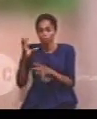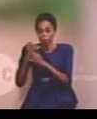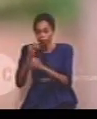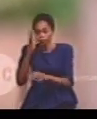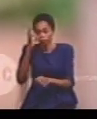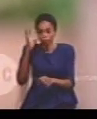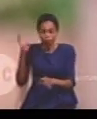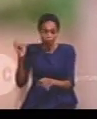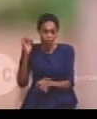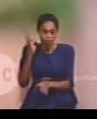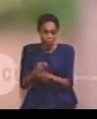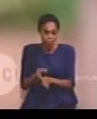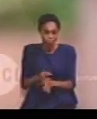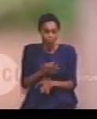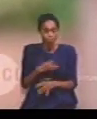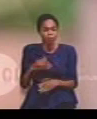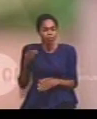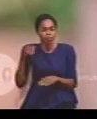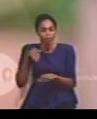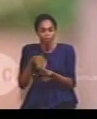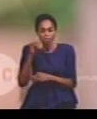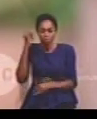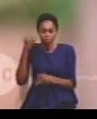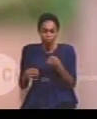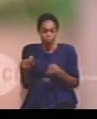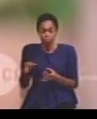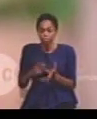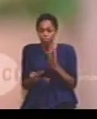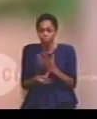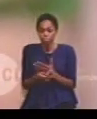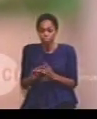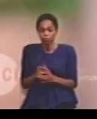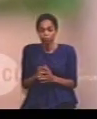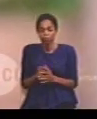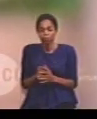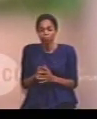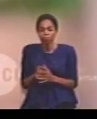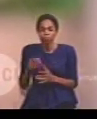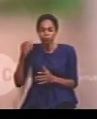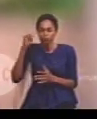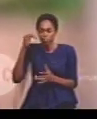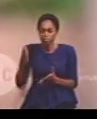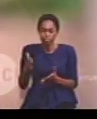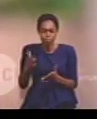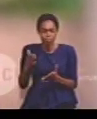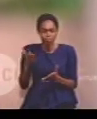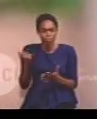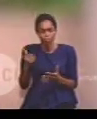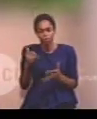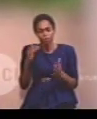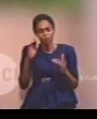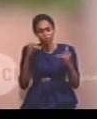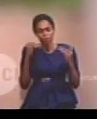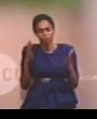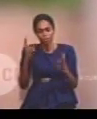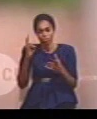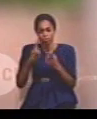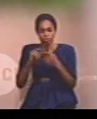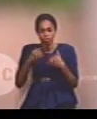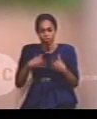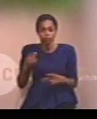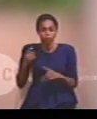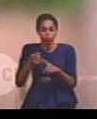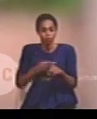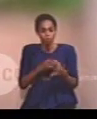I'm supposed to see my menstruation, I didn't see it. I was not really expecting pregnancy because I didn't take any medication. I